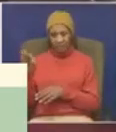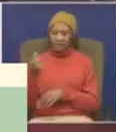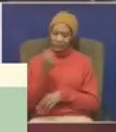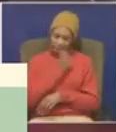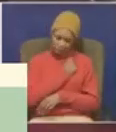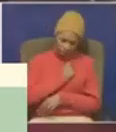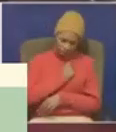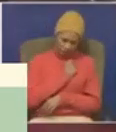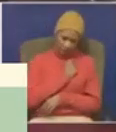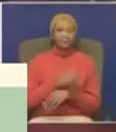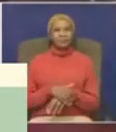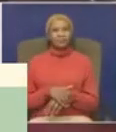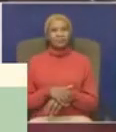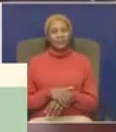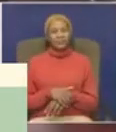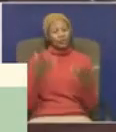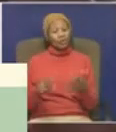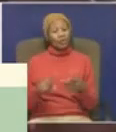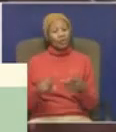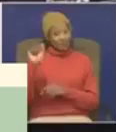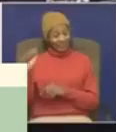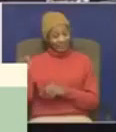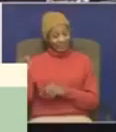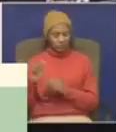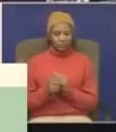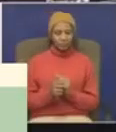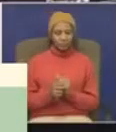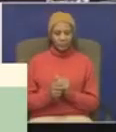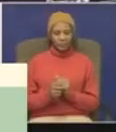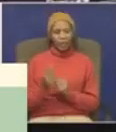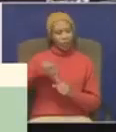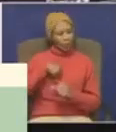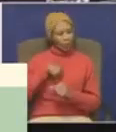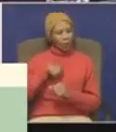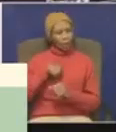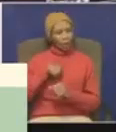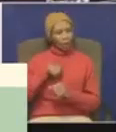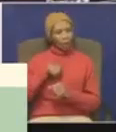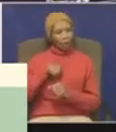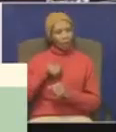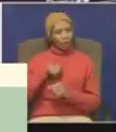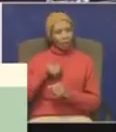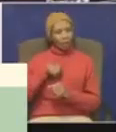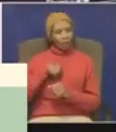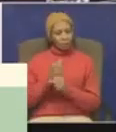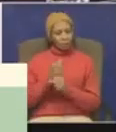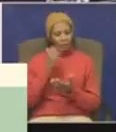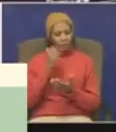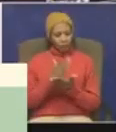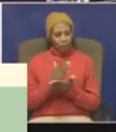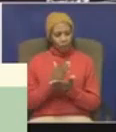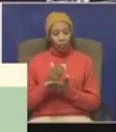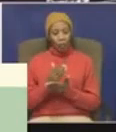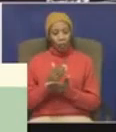addressing precisely the point that you are making, we took care to go back to